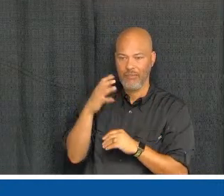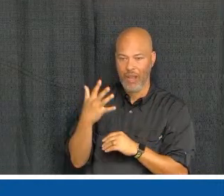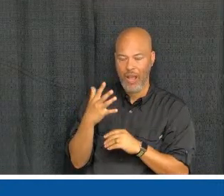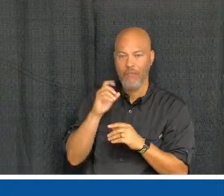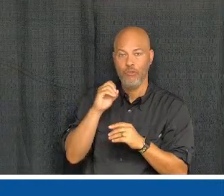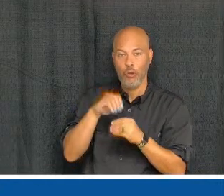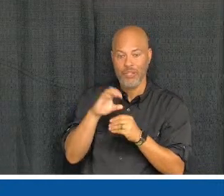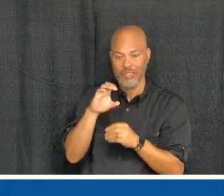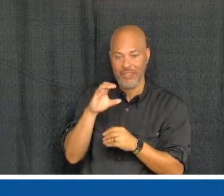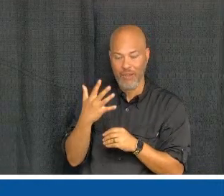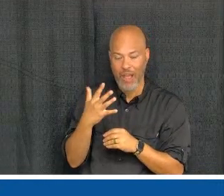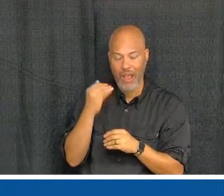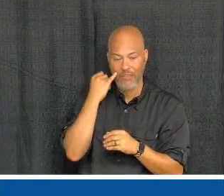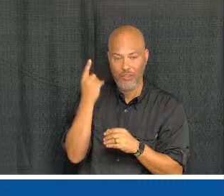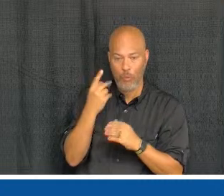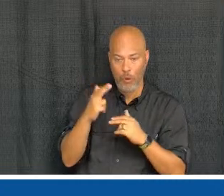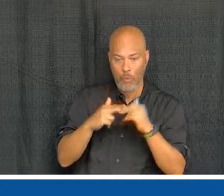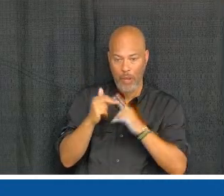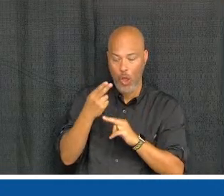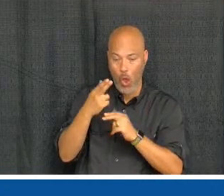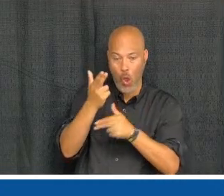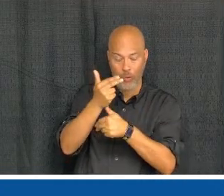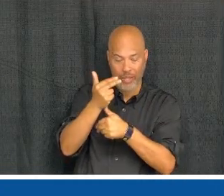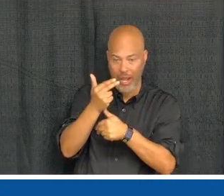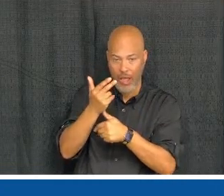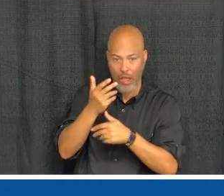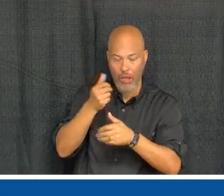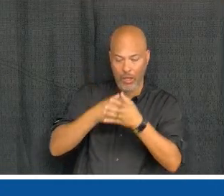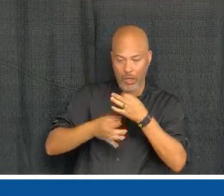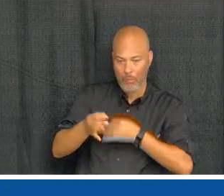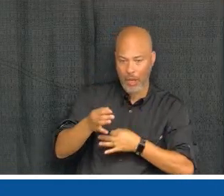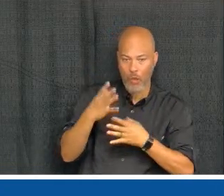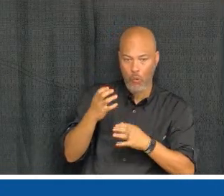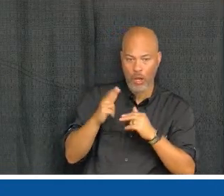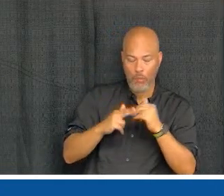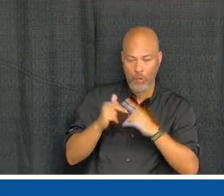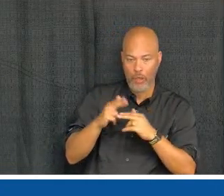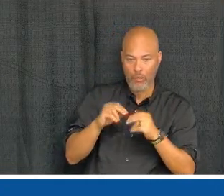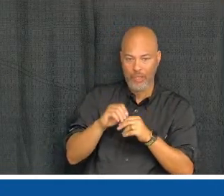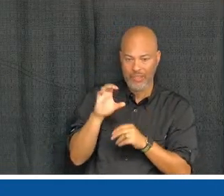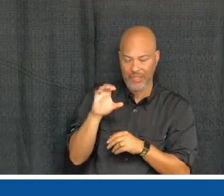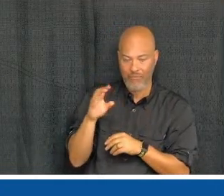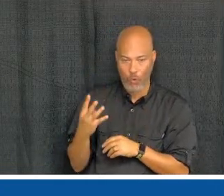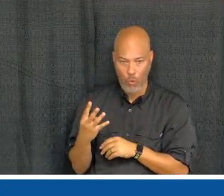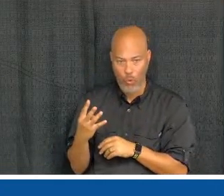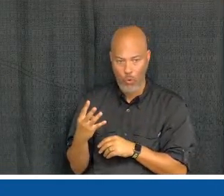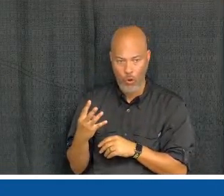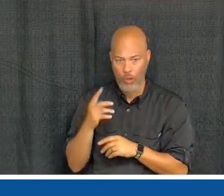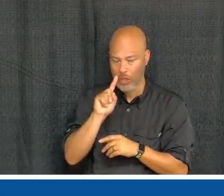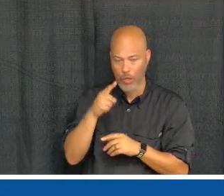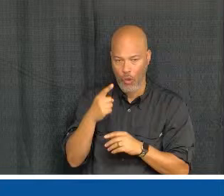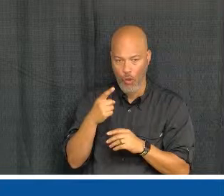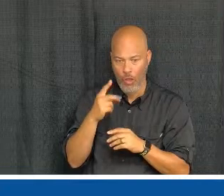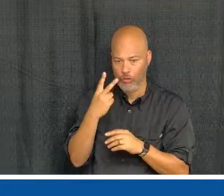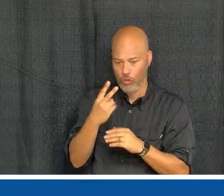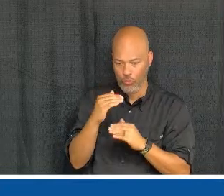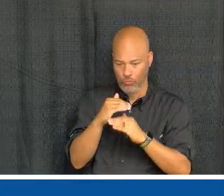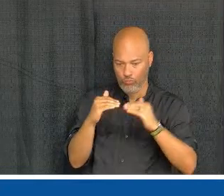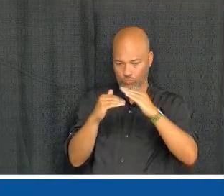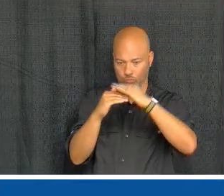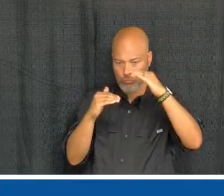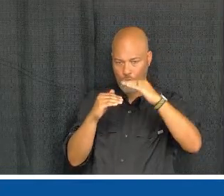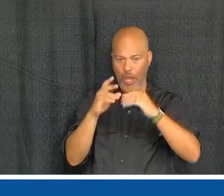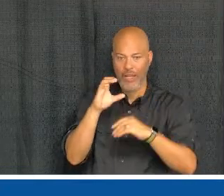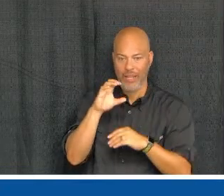in C5, if somebody wanted to build a hotel versus if they built it in C4, they could only have a 2-story hotel